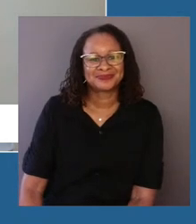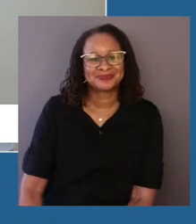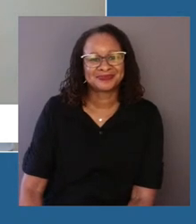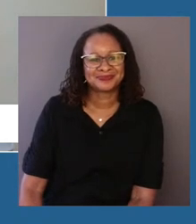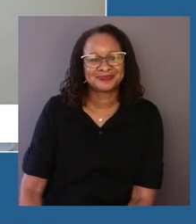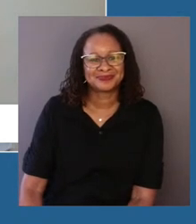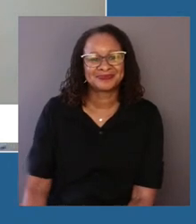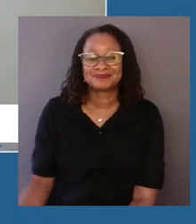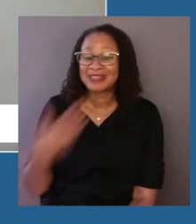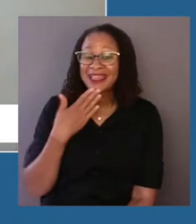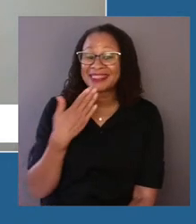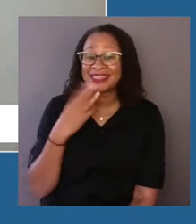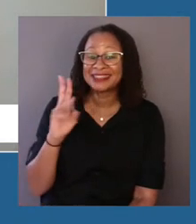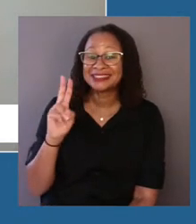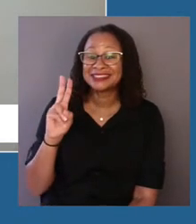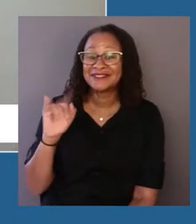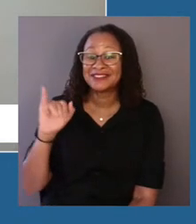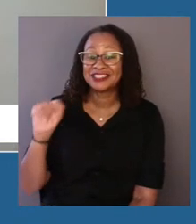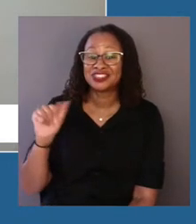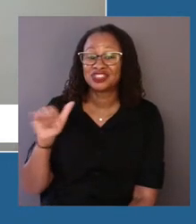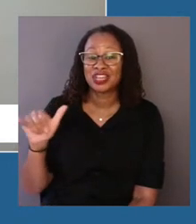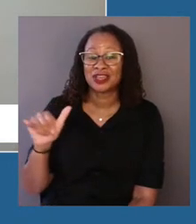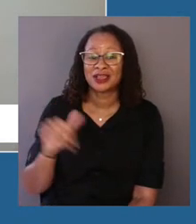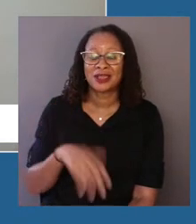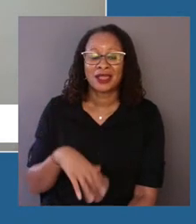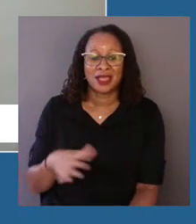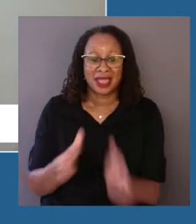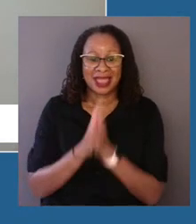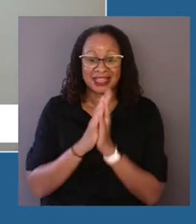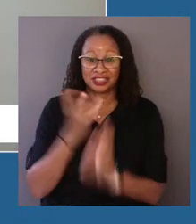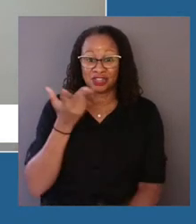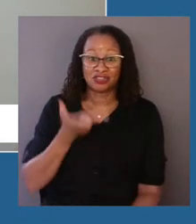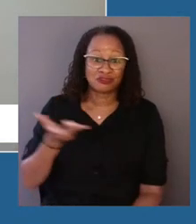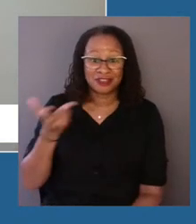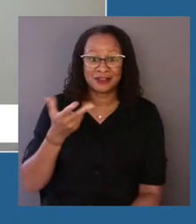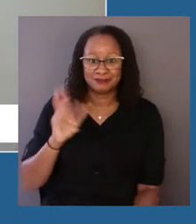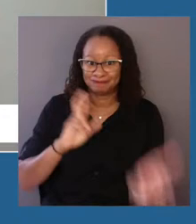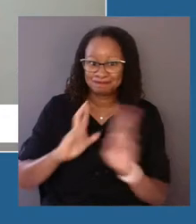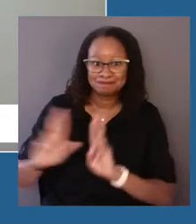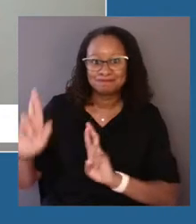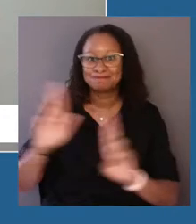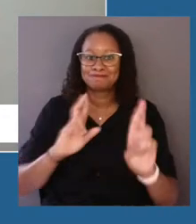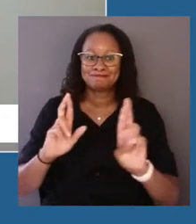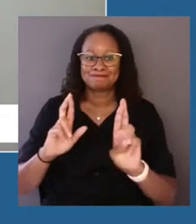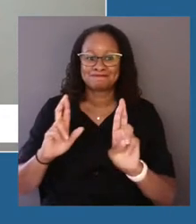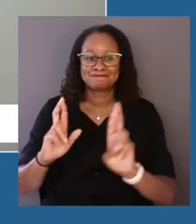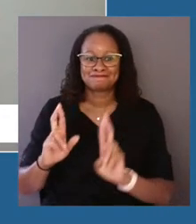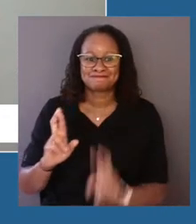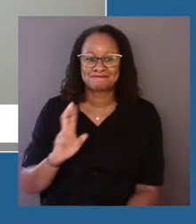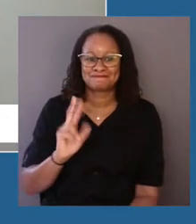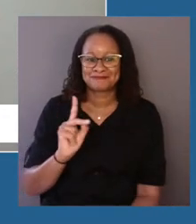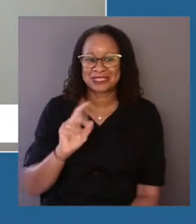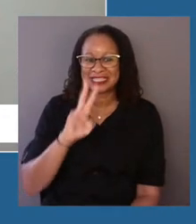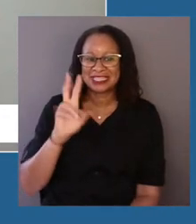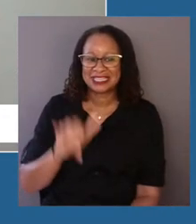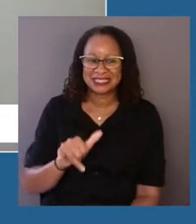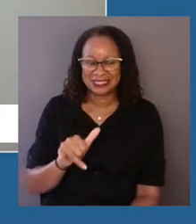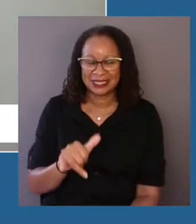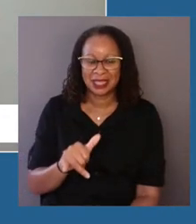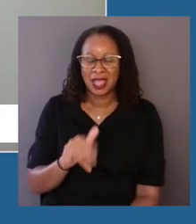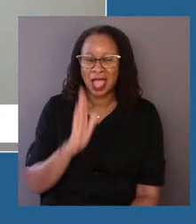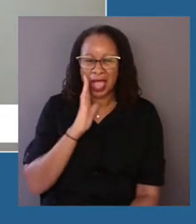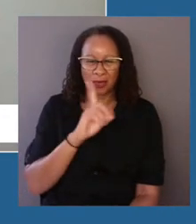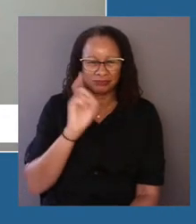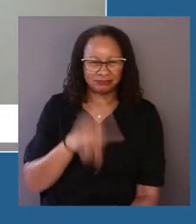Thanks, Vijay. I want to ask each of you three to prepare yourselves after I ask you, Kizzy, a question about communication and